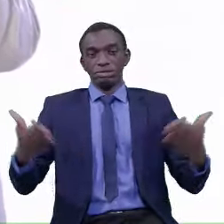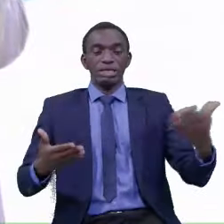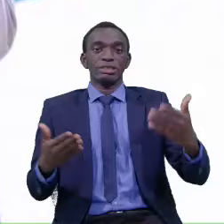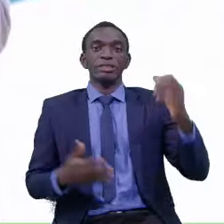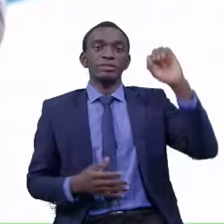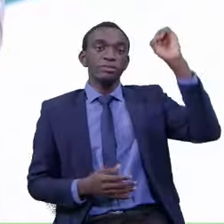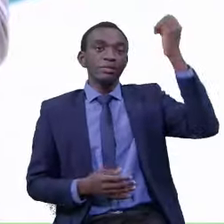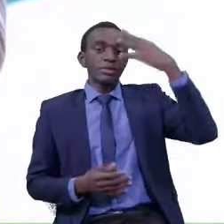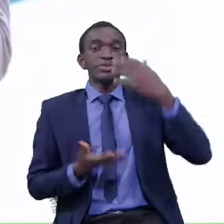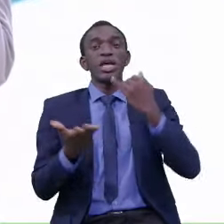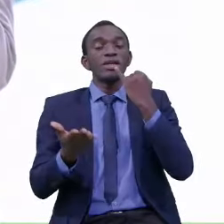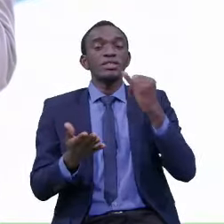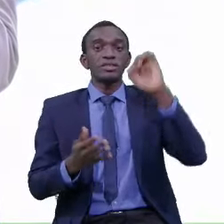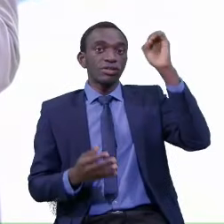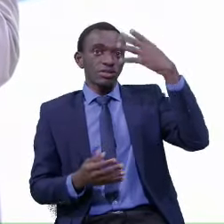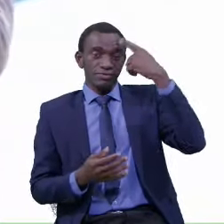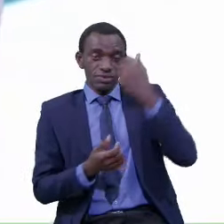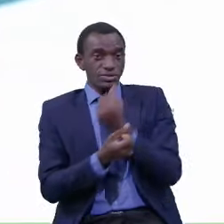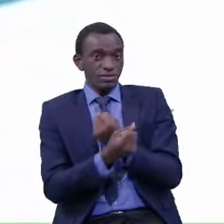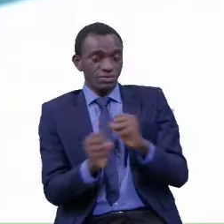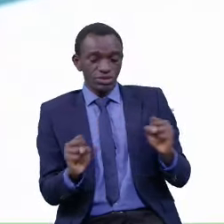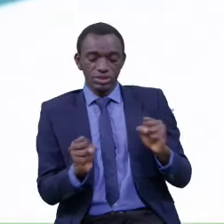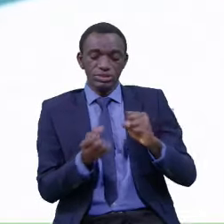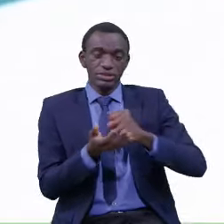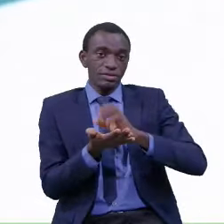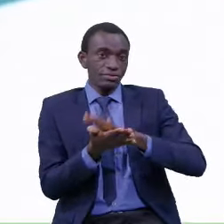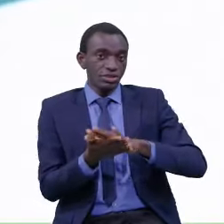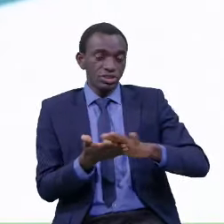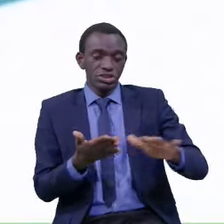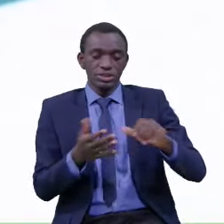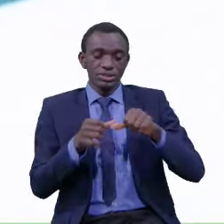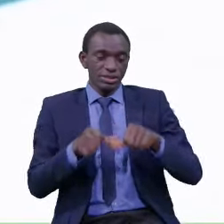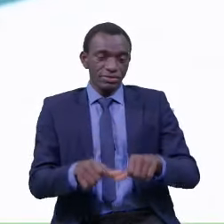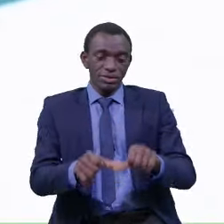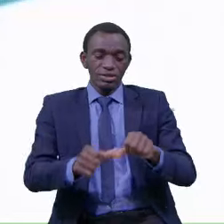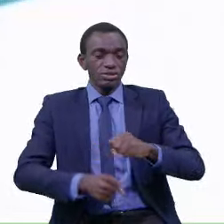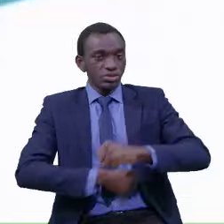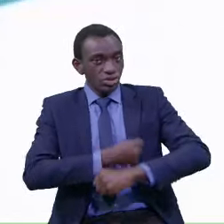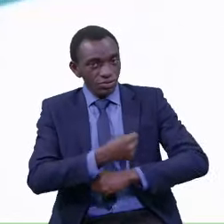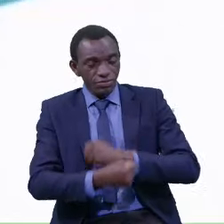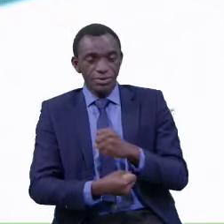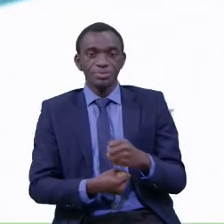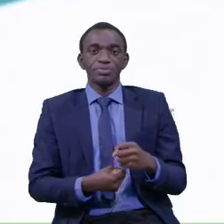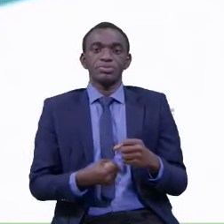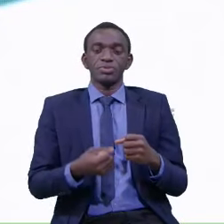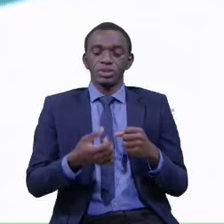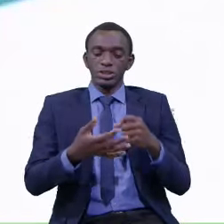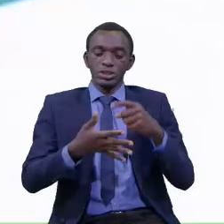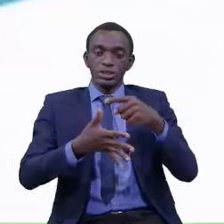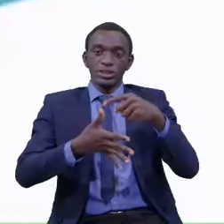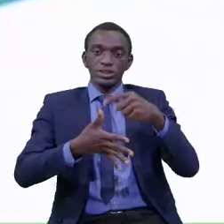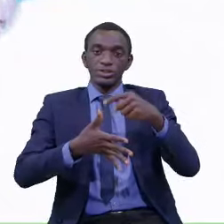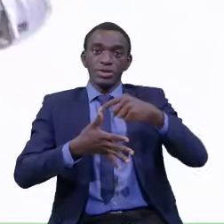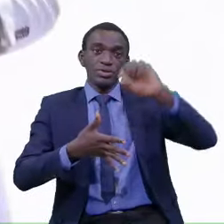for sanctification, for steadfastness, and for suffering. There's grace for service. For